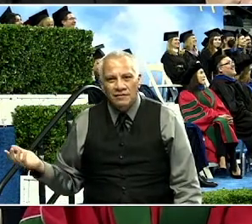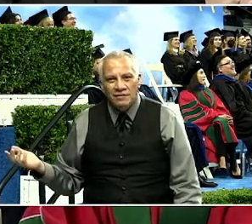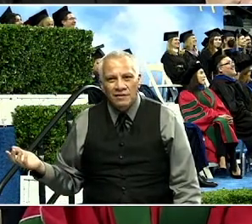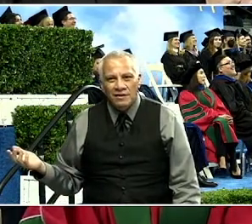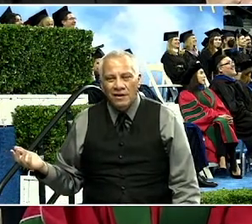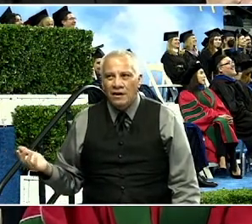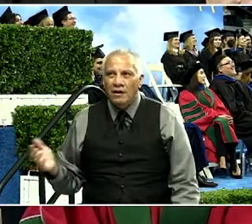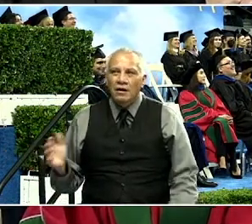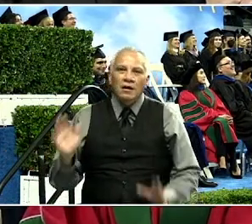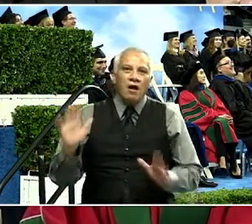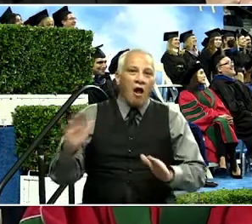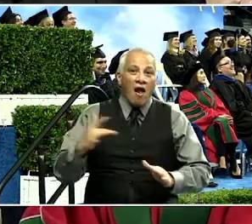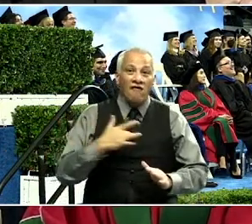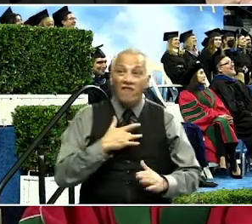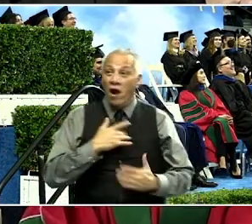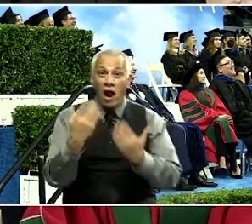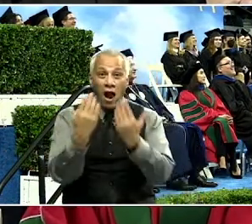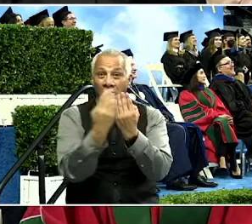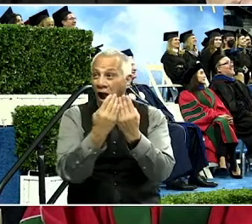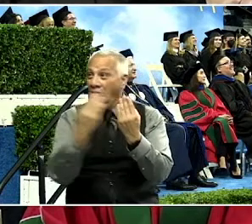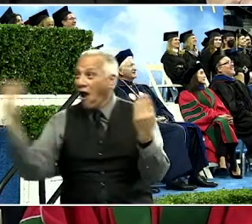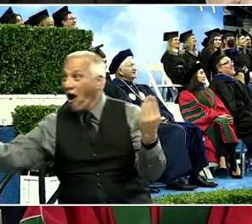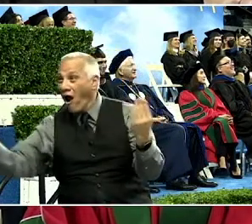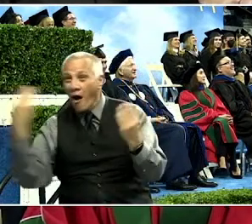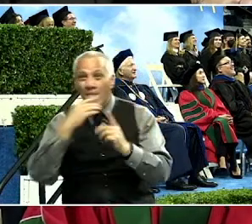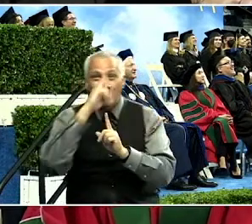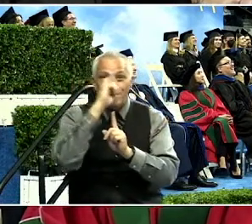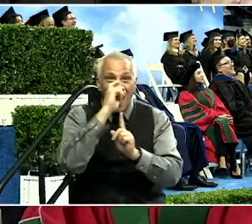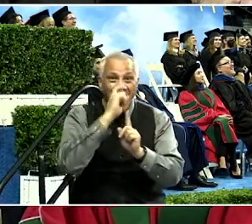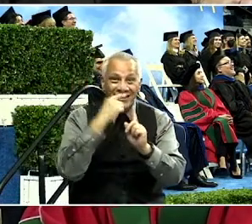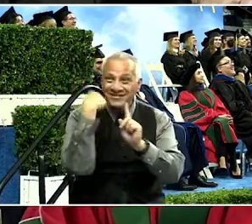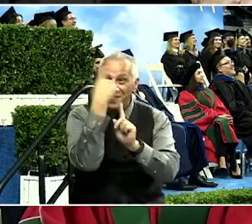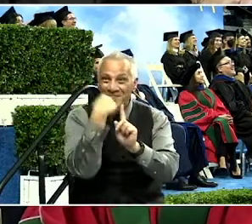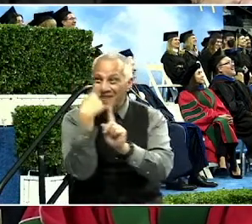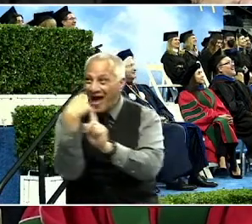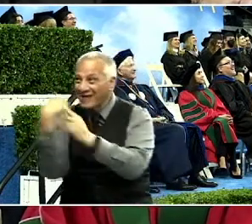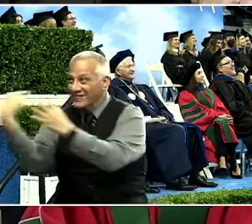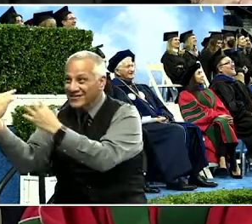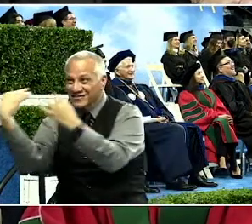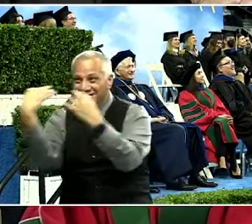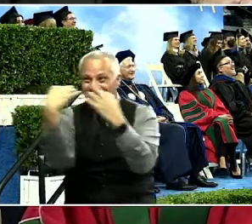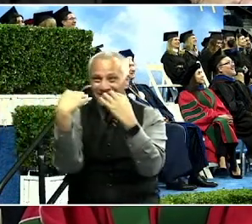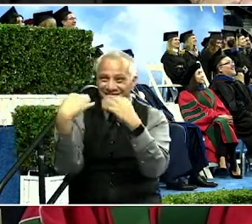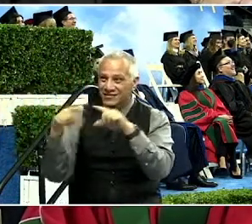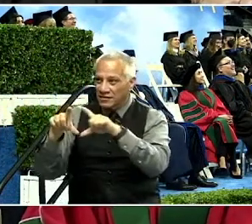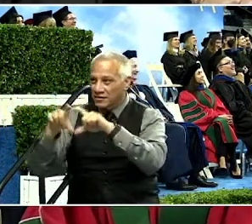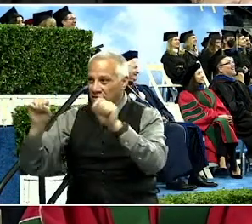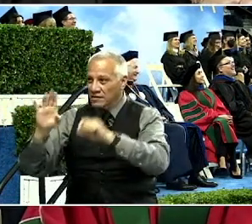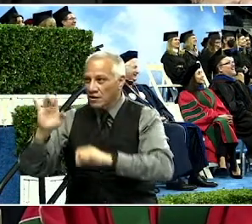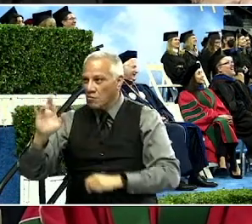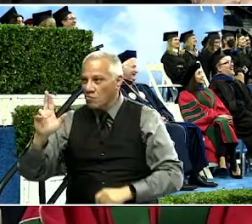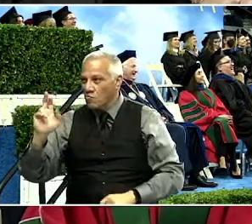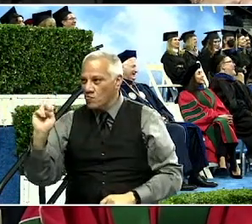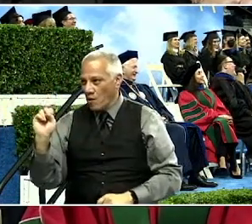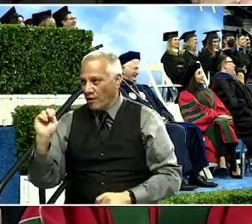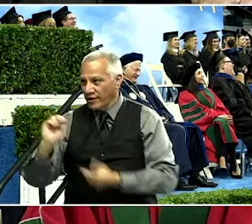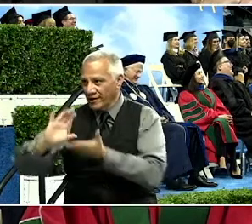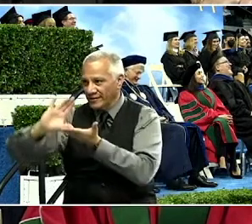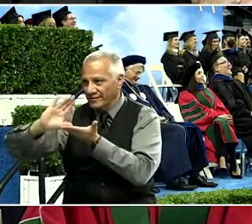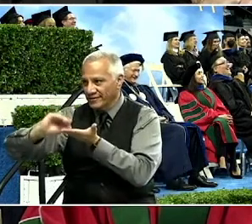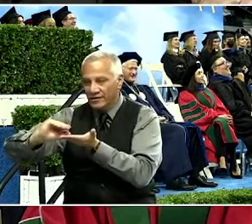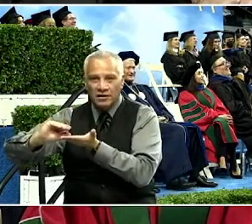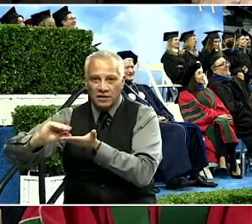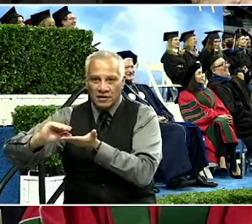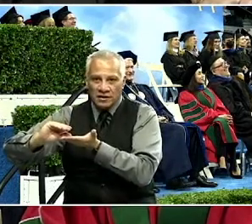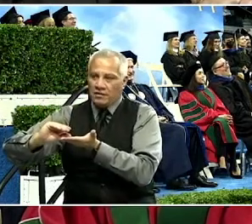Nothing humbles you like seeing an endless legion of your own face staring right back at you from a bargain bin.